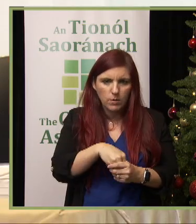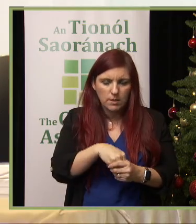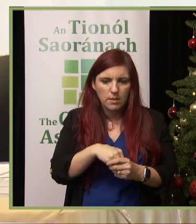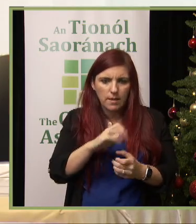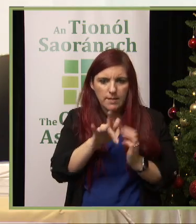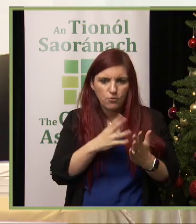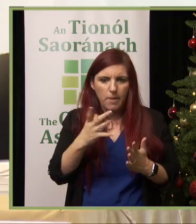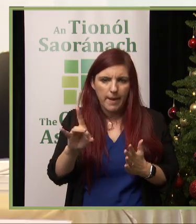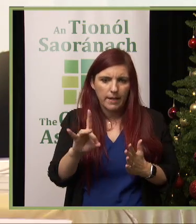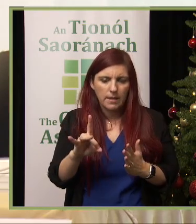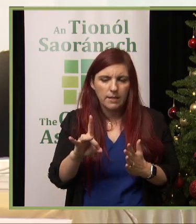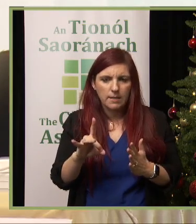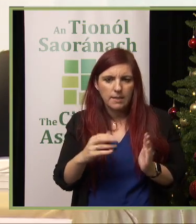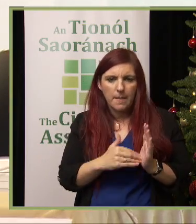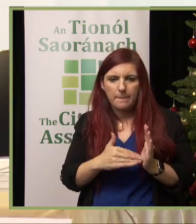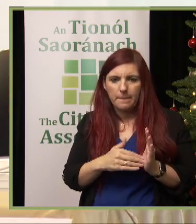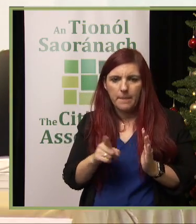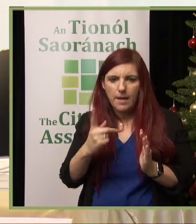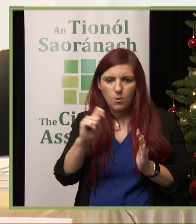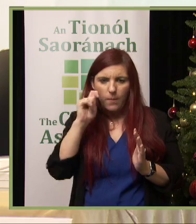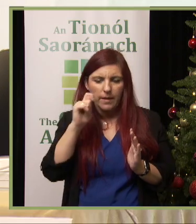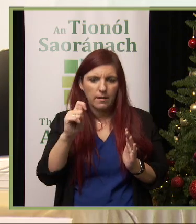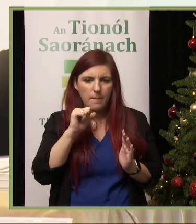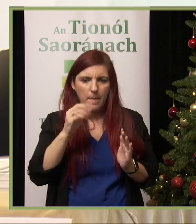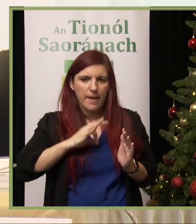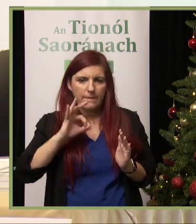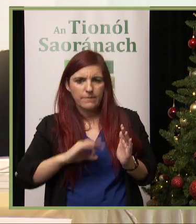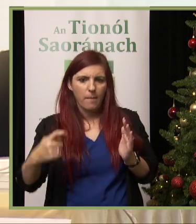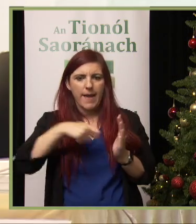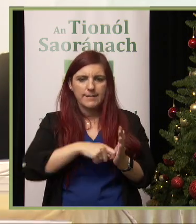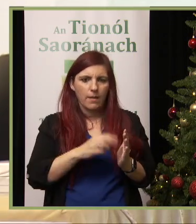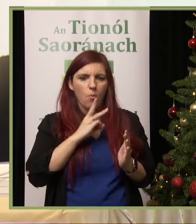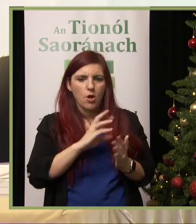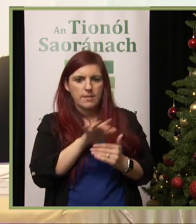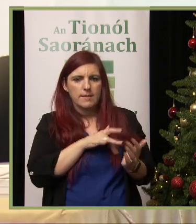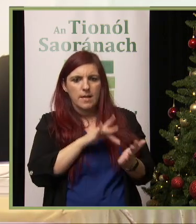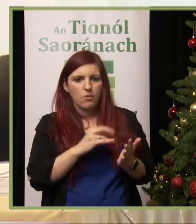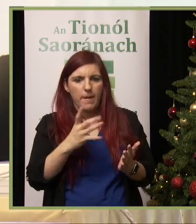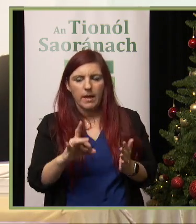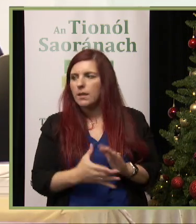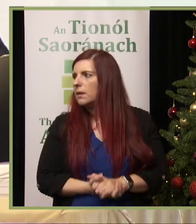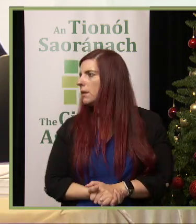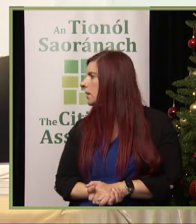to carry that particular amendment. I don't think it benefits from the inclusion of central bank.